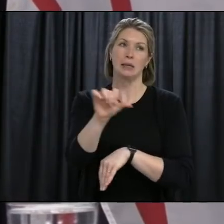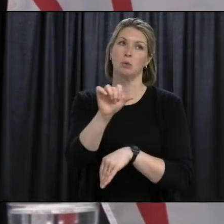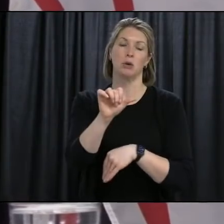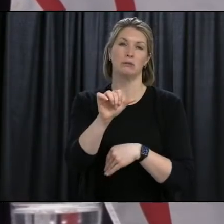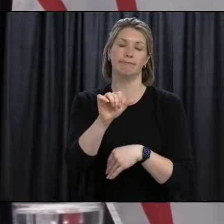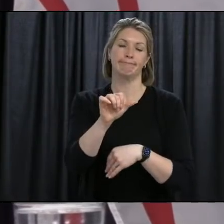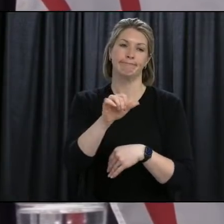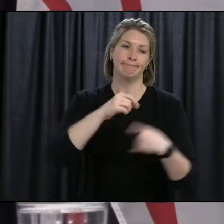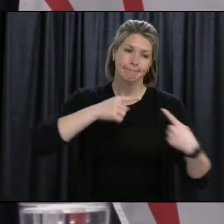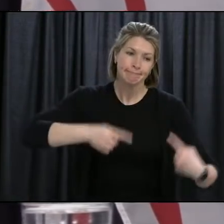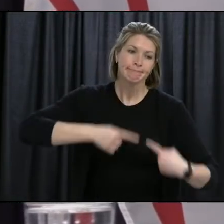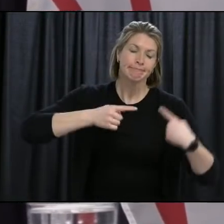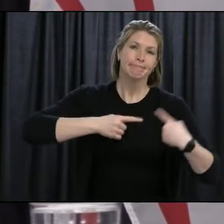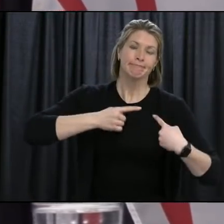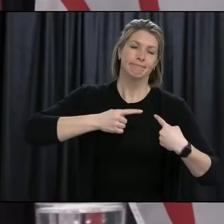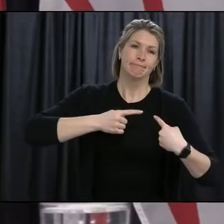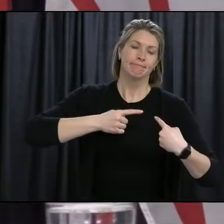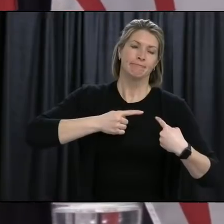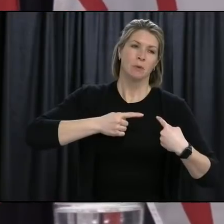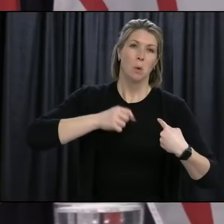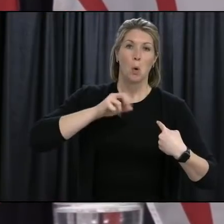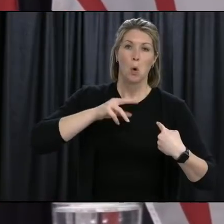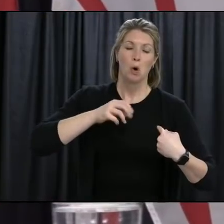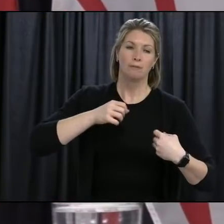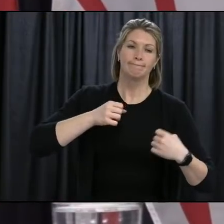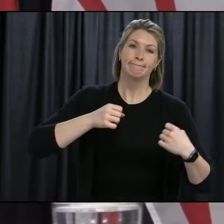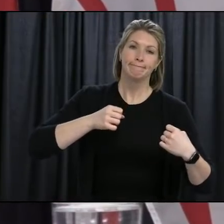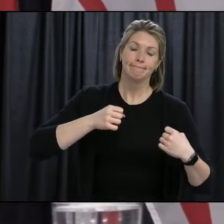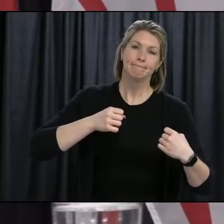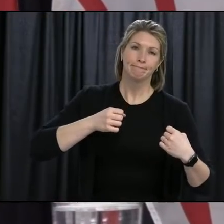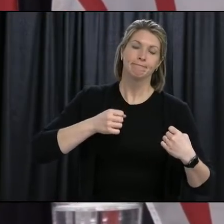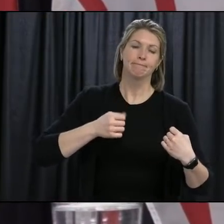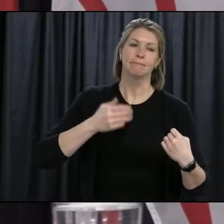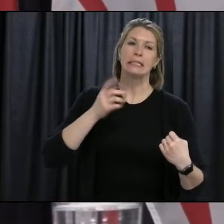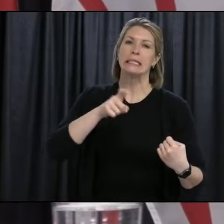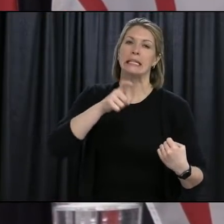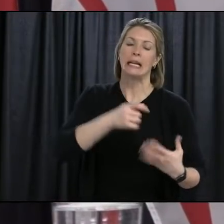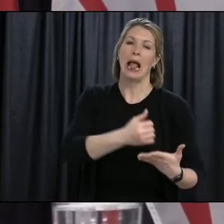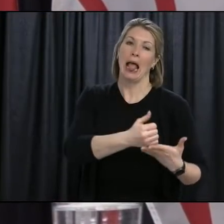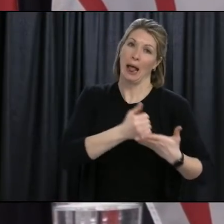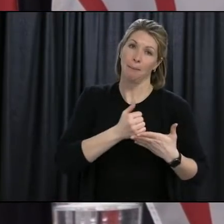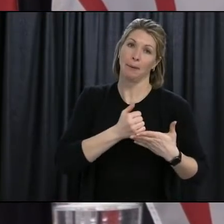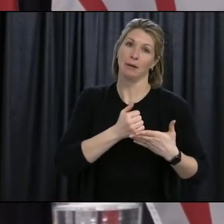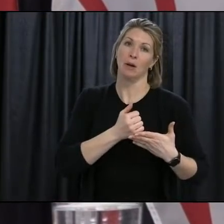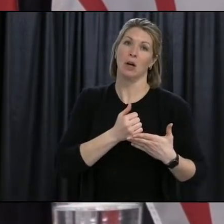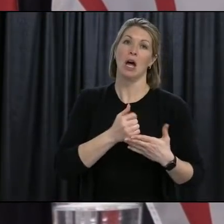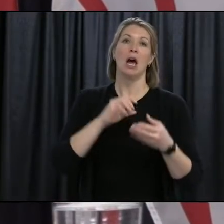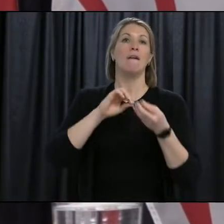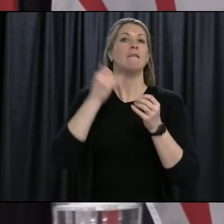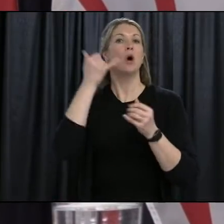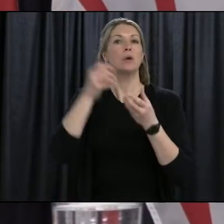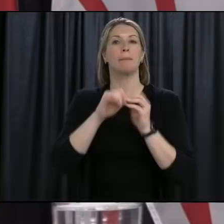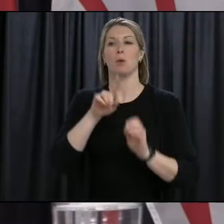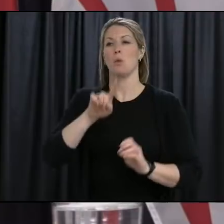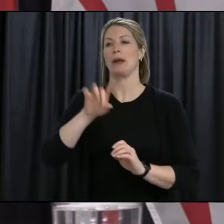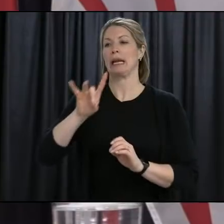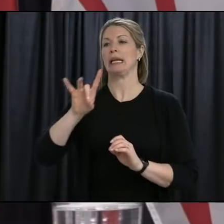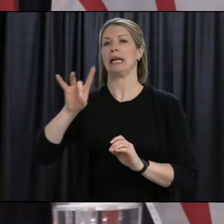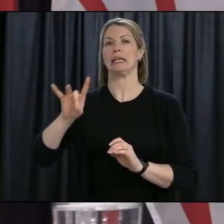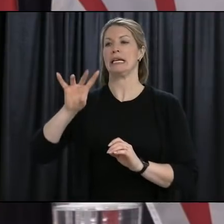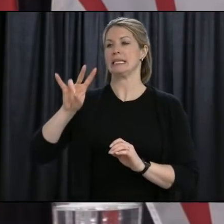struggling with this issue, please reach out for help. The number is